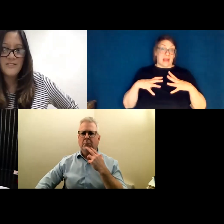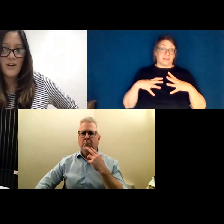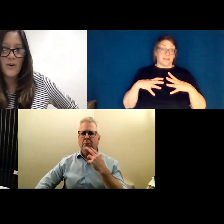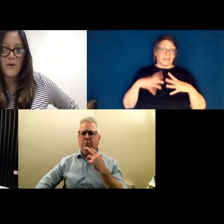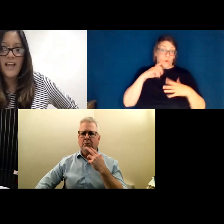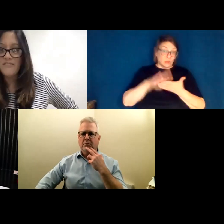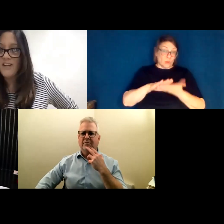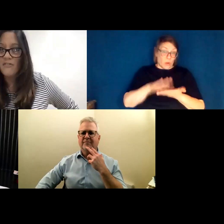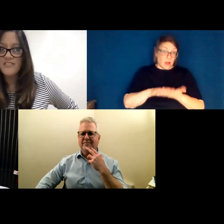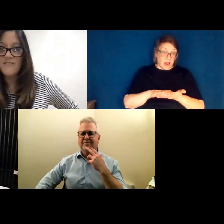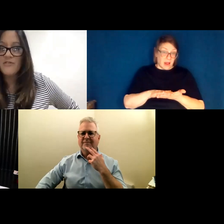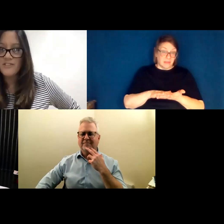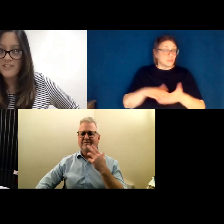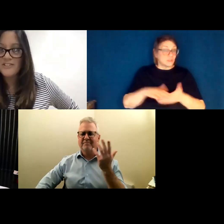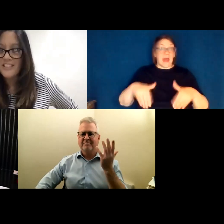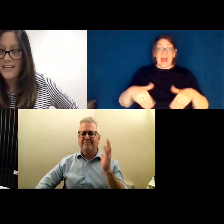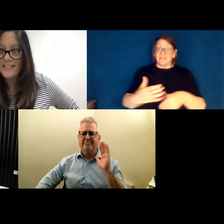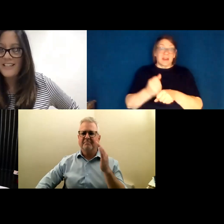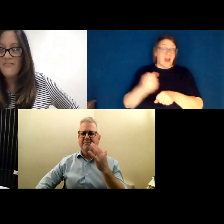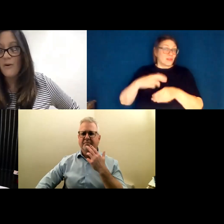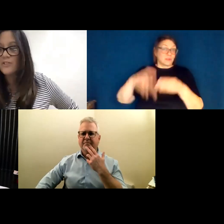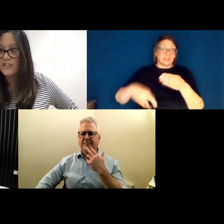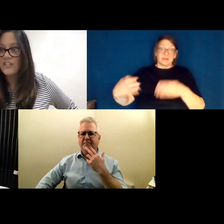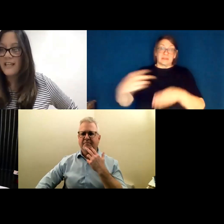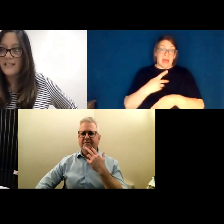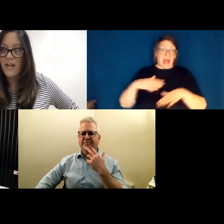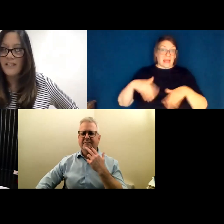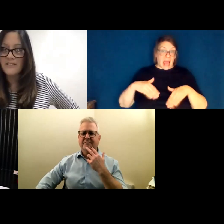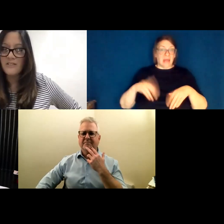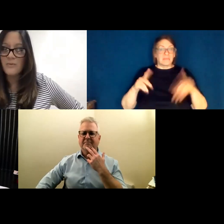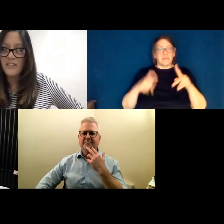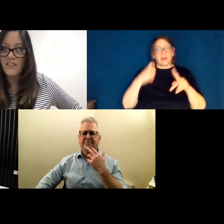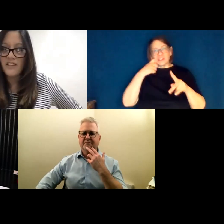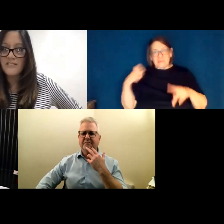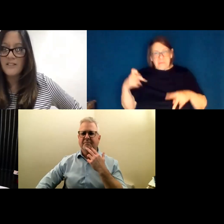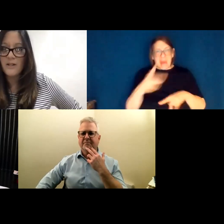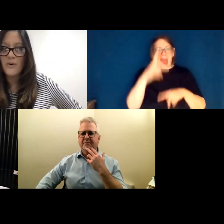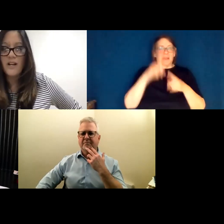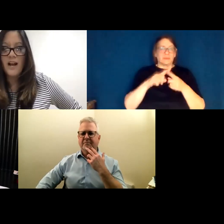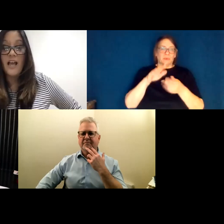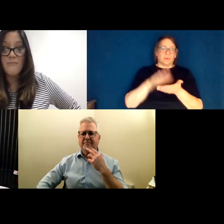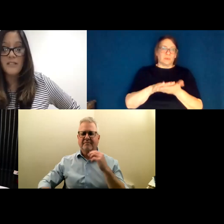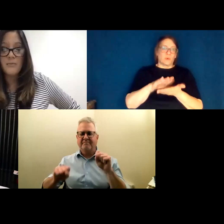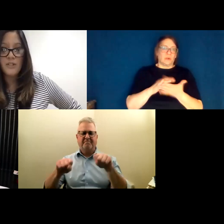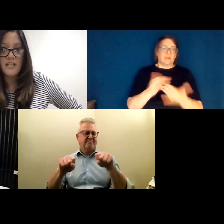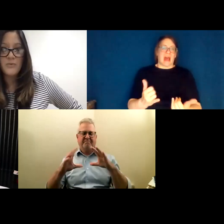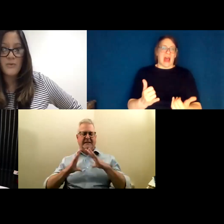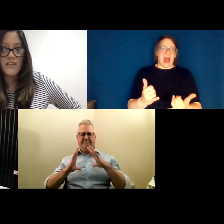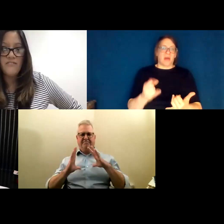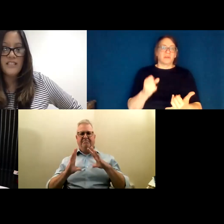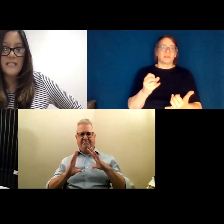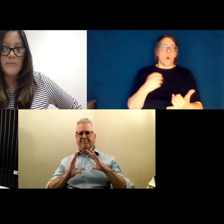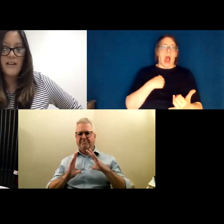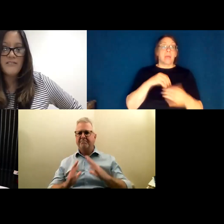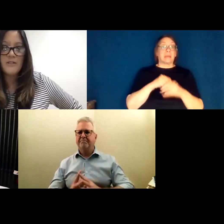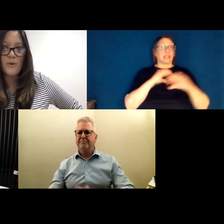and so I have not received the results yet. Folks are just getting back into the swing of things. So I have been in communication with them